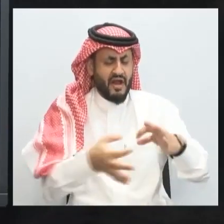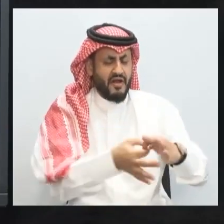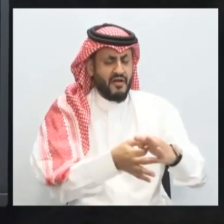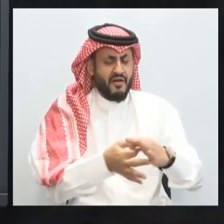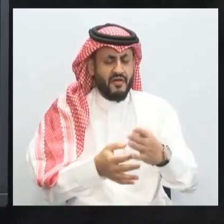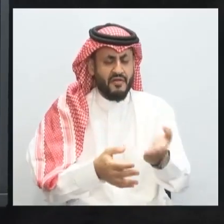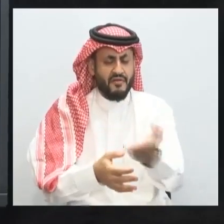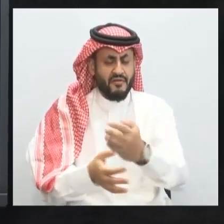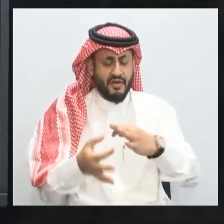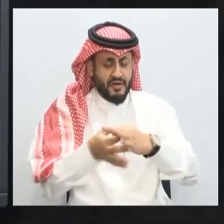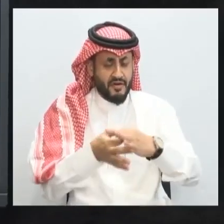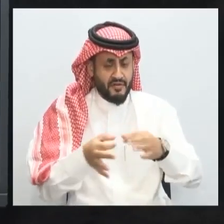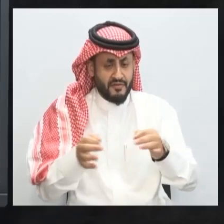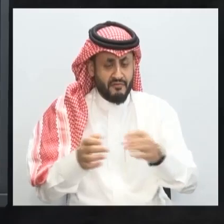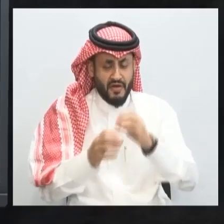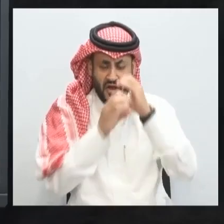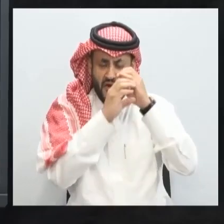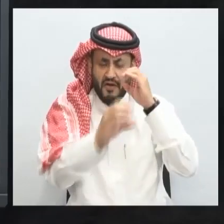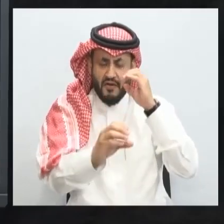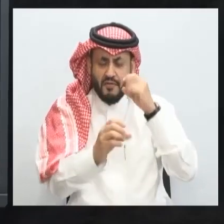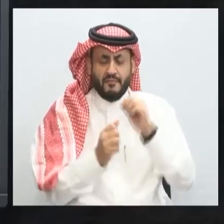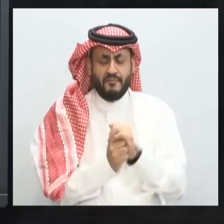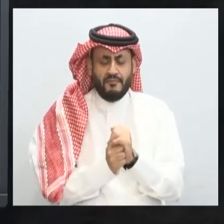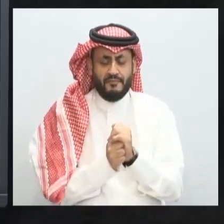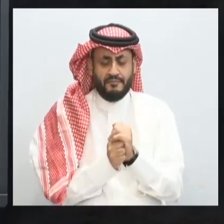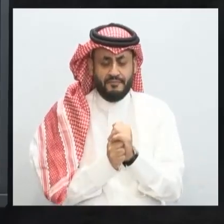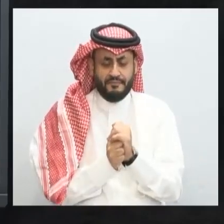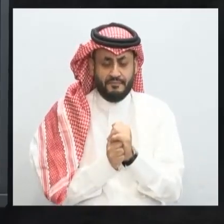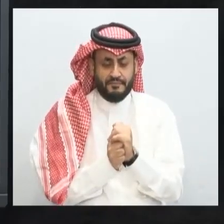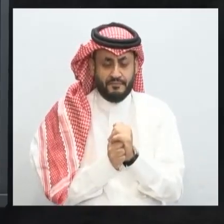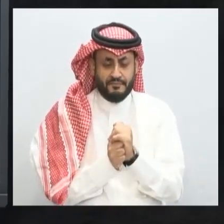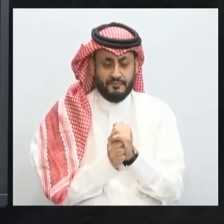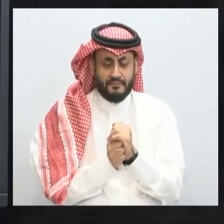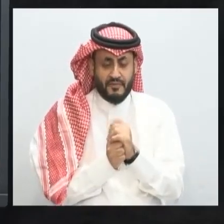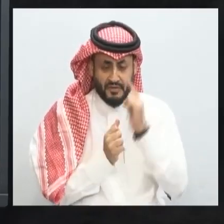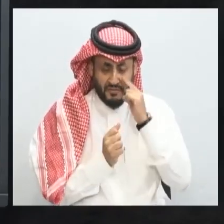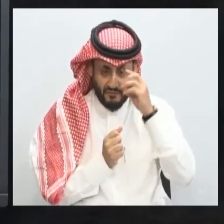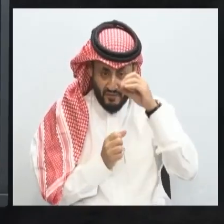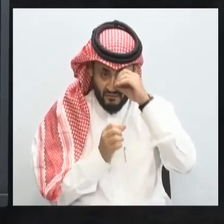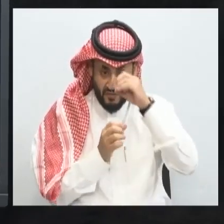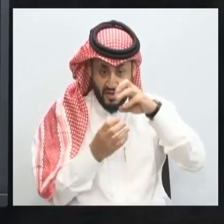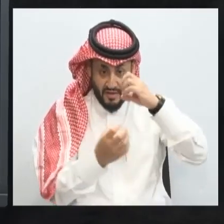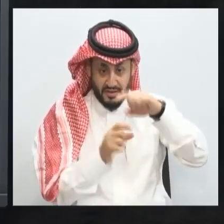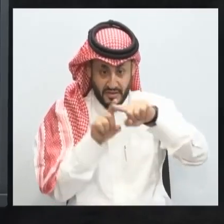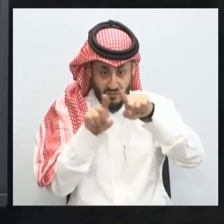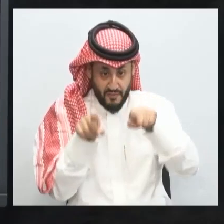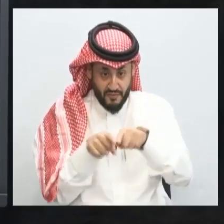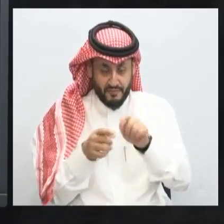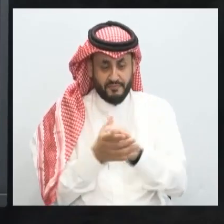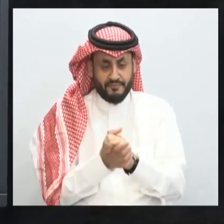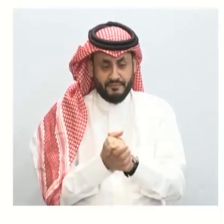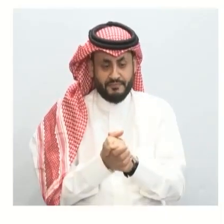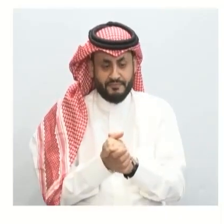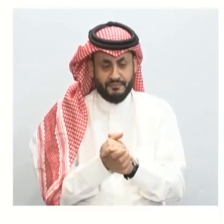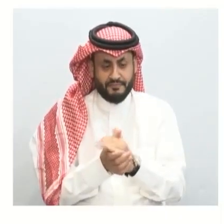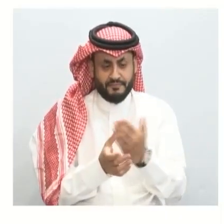the Arecibo telescope. Now, we do know that the telescope is round. So, diameter here,